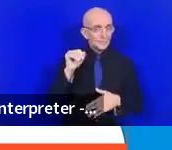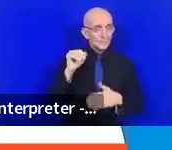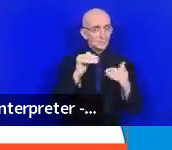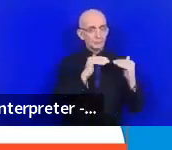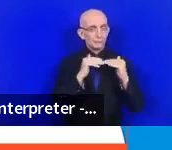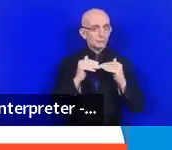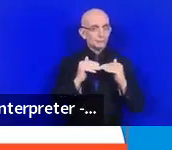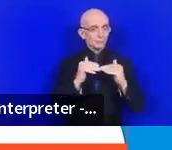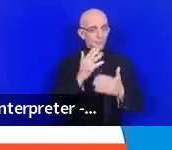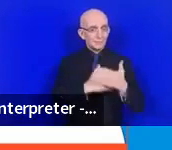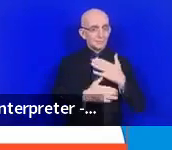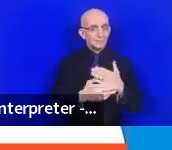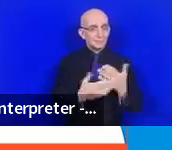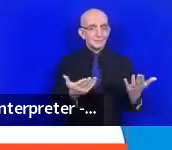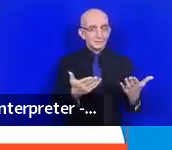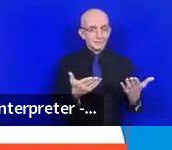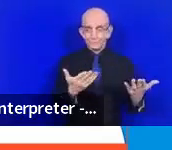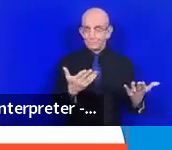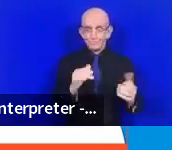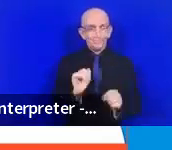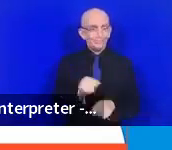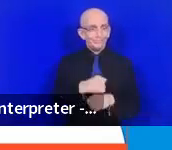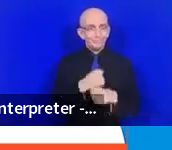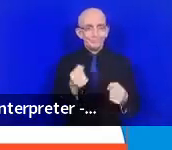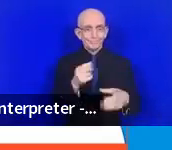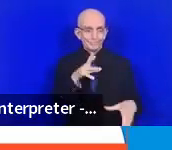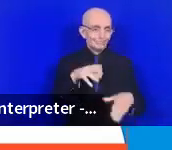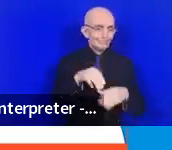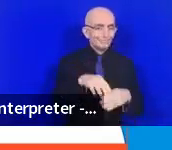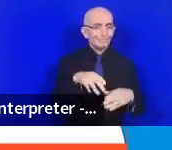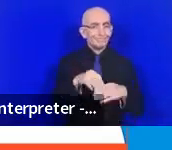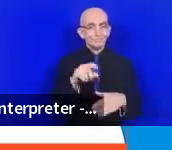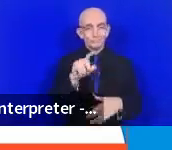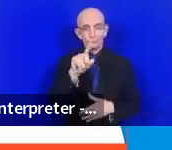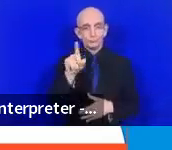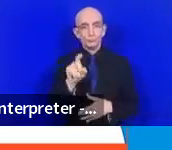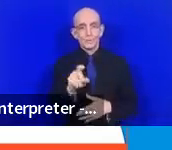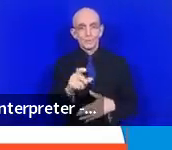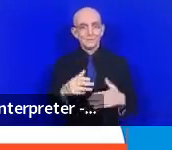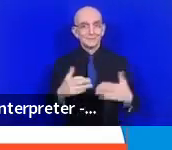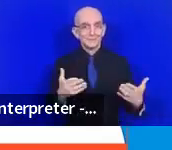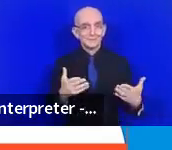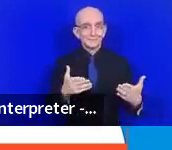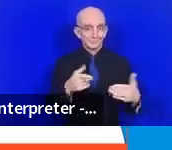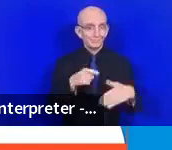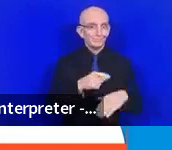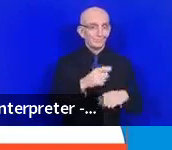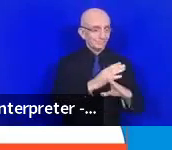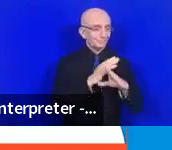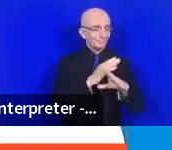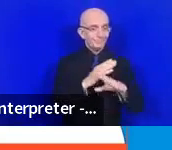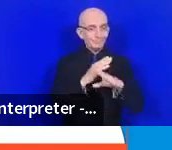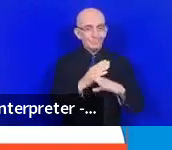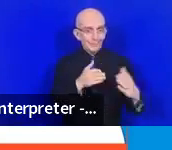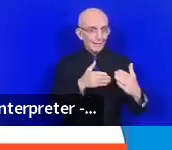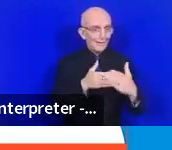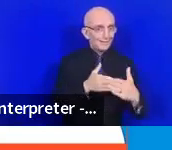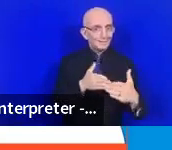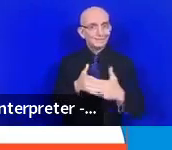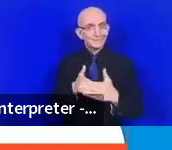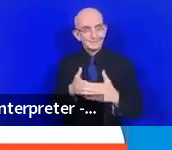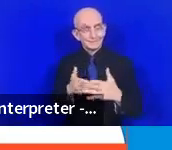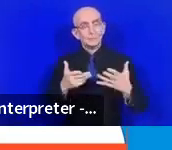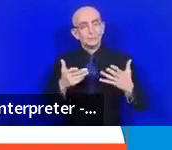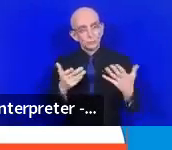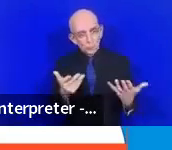because of the barriers they face. So basically, their experience was